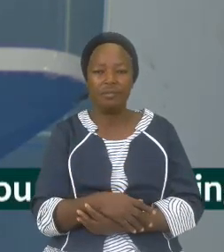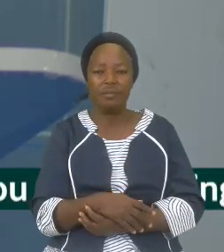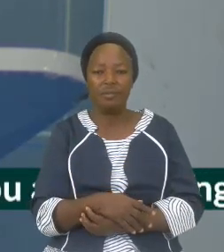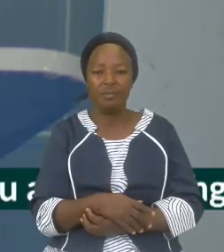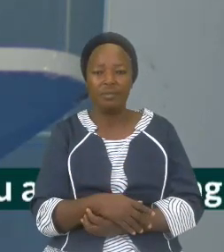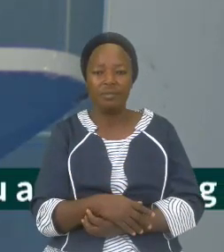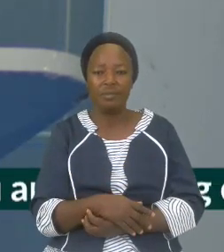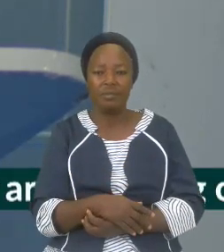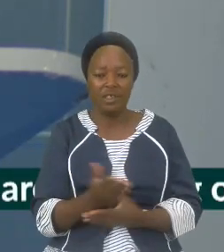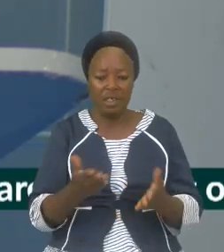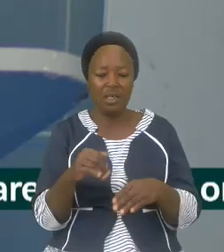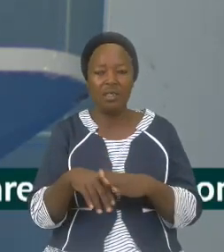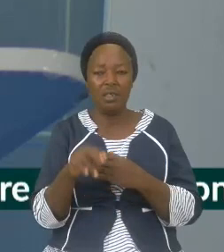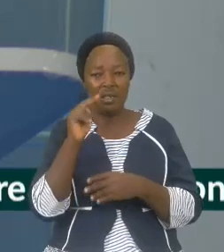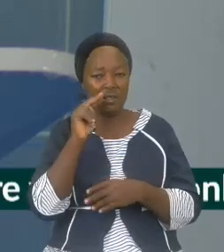11 digits.